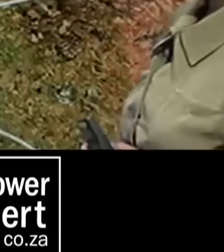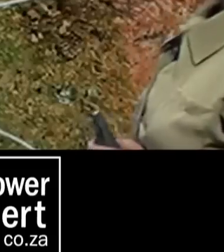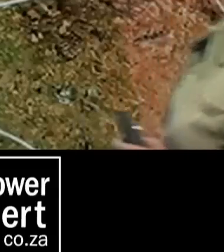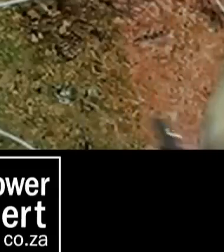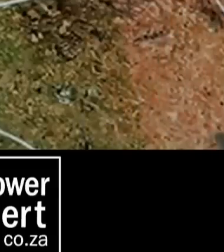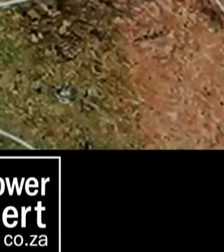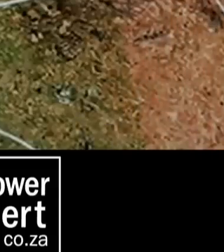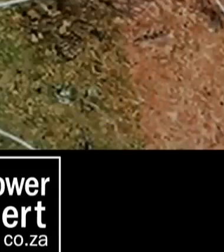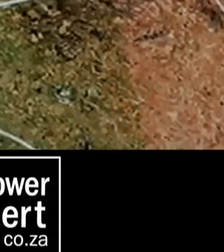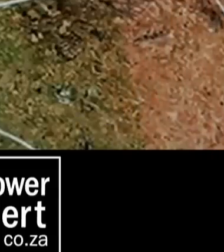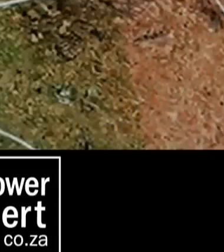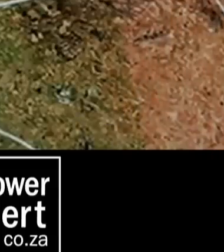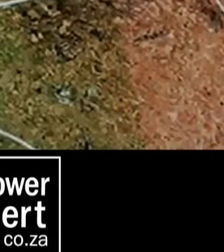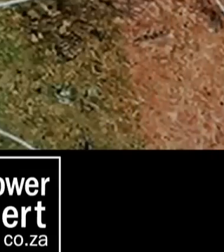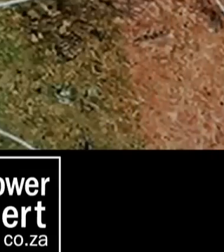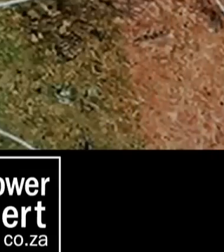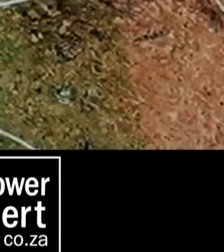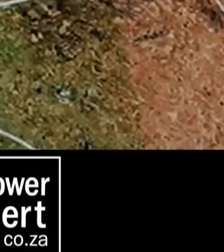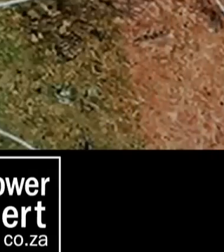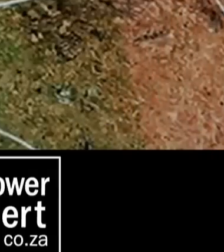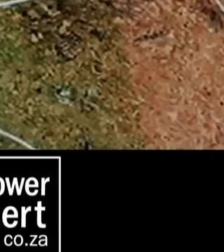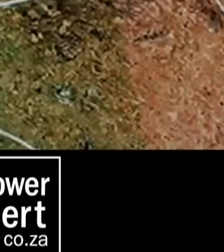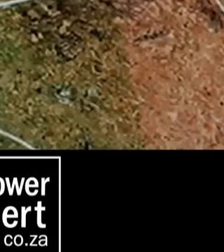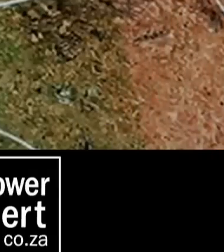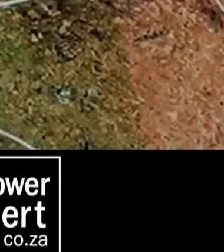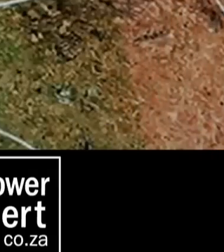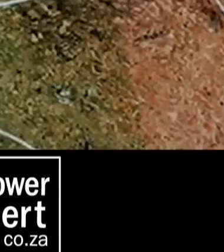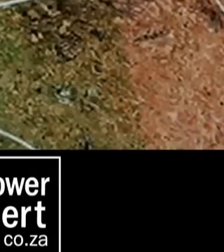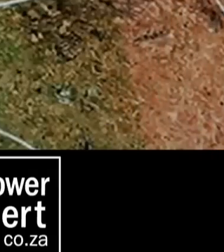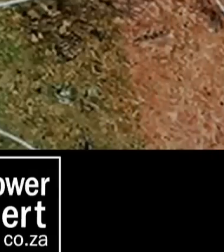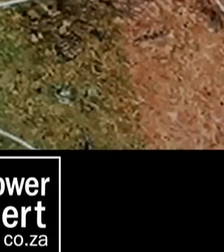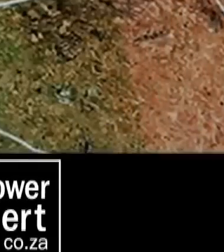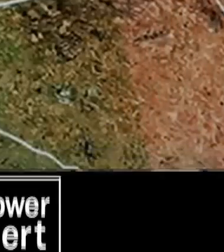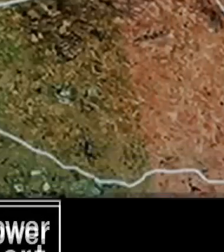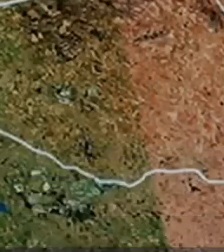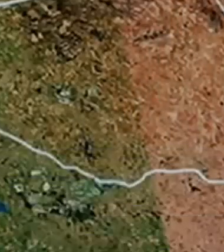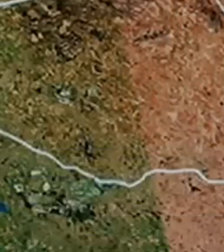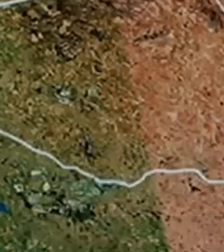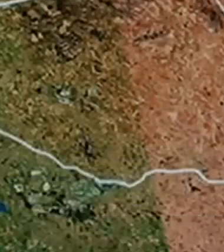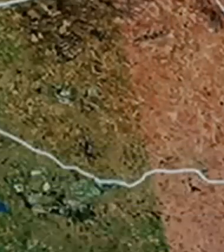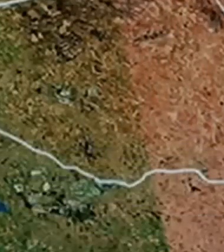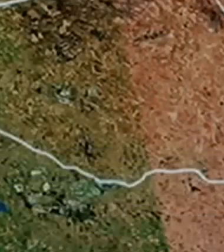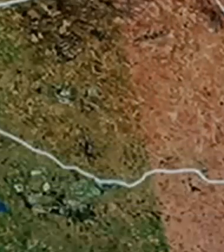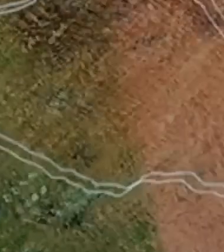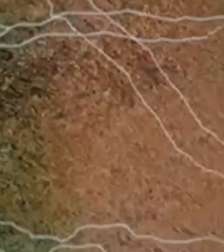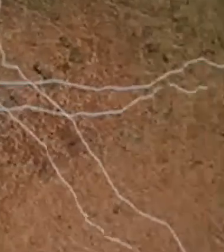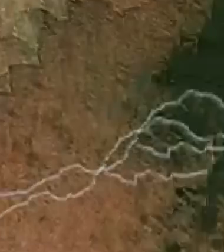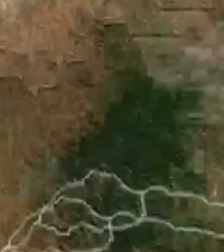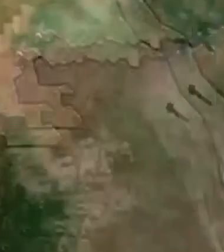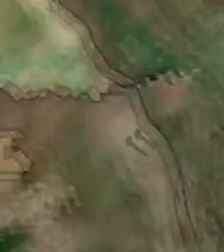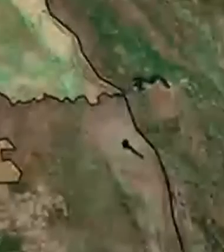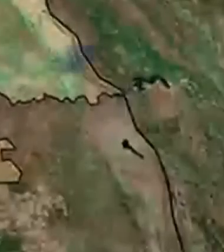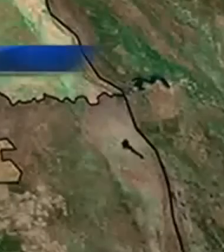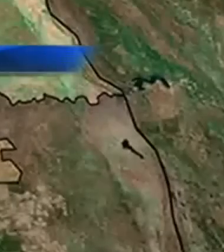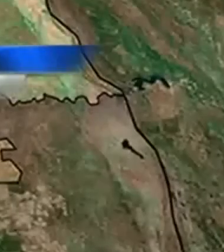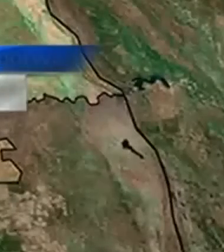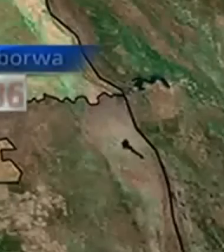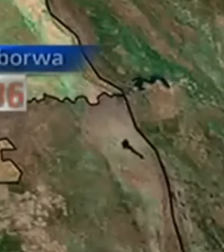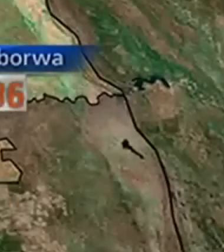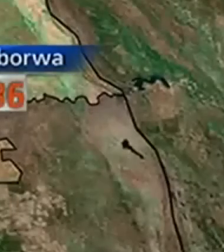ka digrata di le 31 fa Johannesburg yone tla beke me go digrata di le 30 mme Pretoria ne tla beke me go digrata